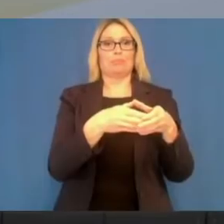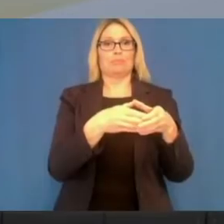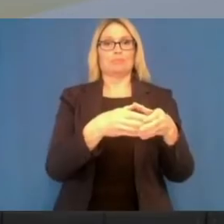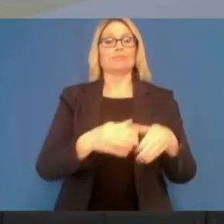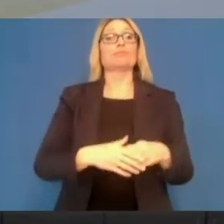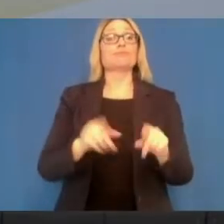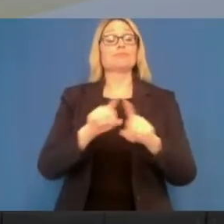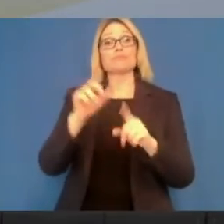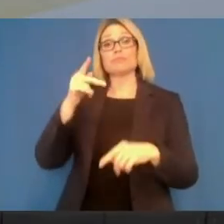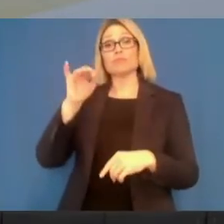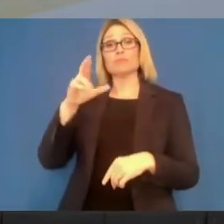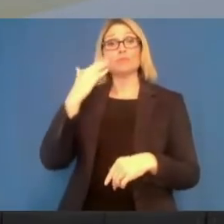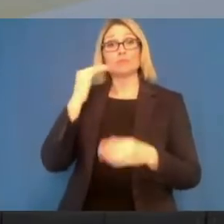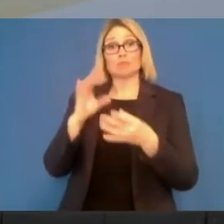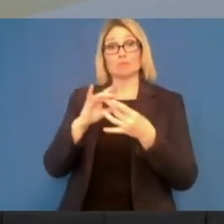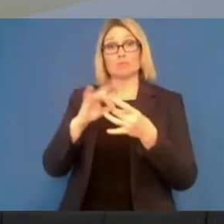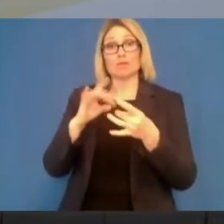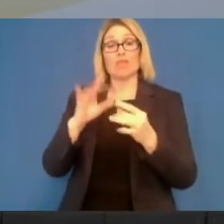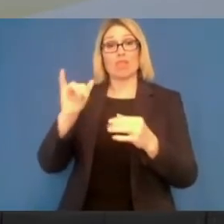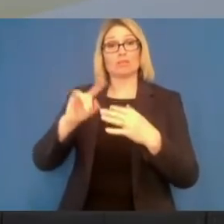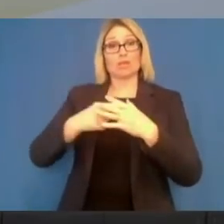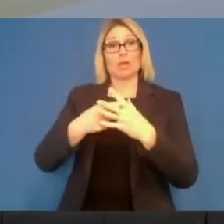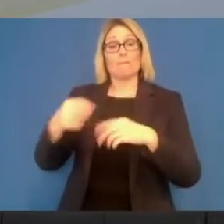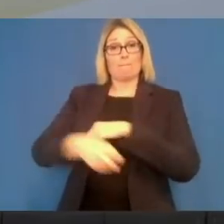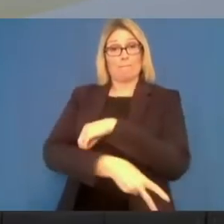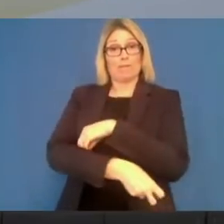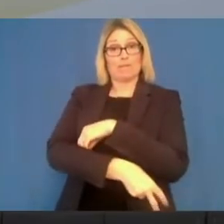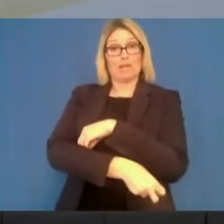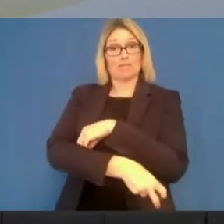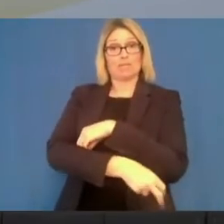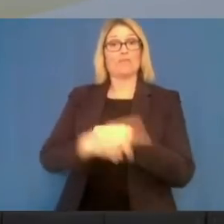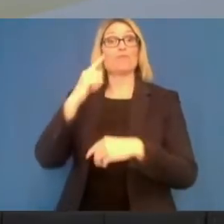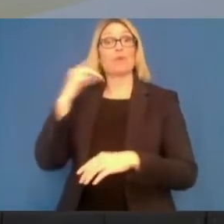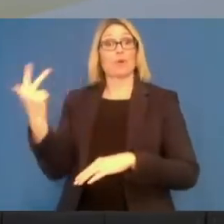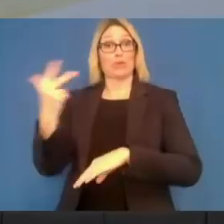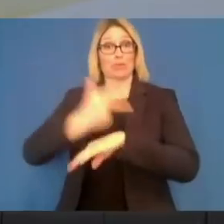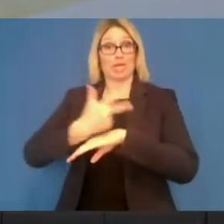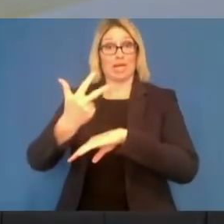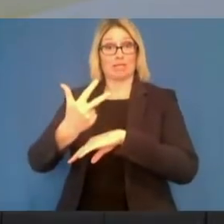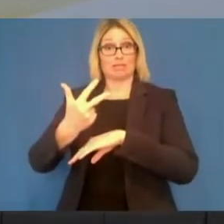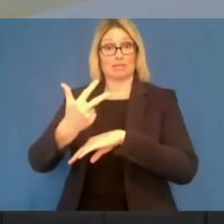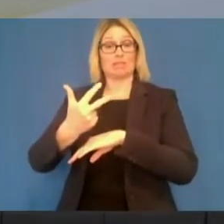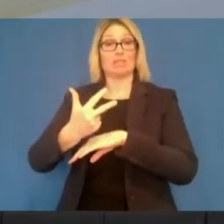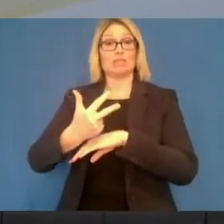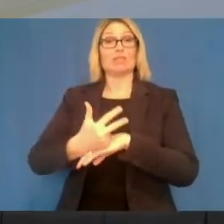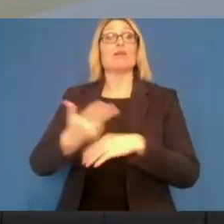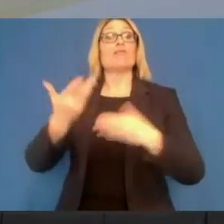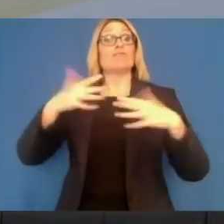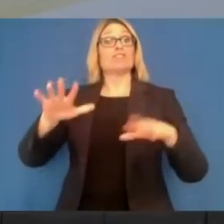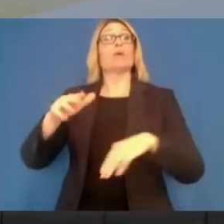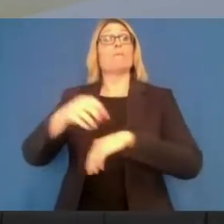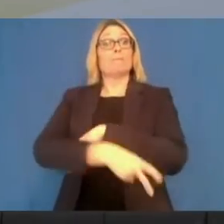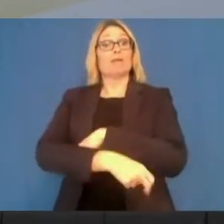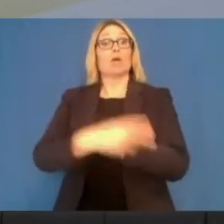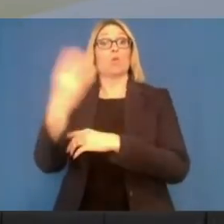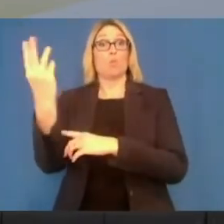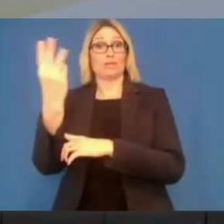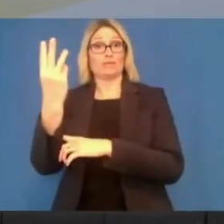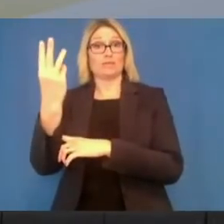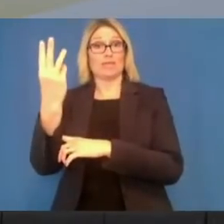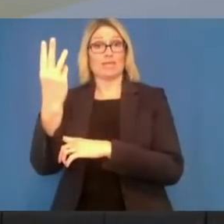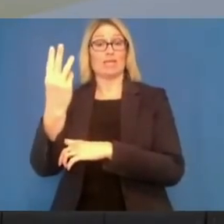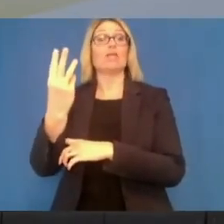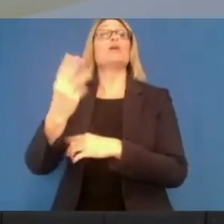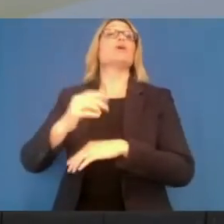Premier mentioned, effective at midnight tonight for a 3-day period, ending at midnight on Wednesday, we are